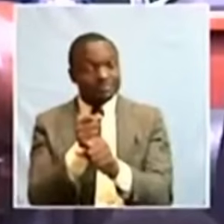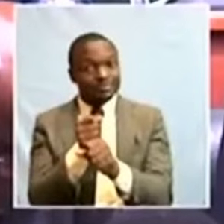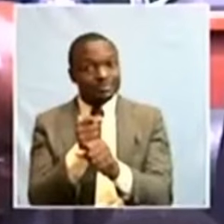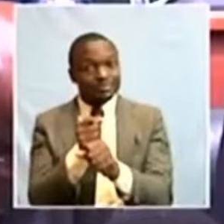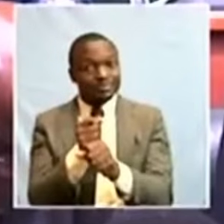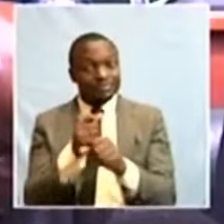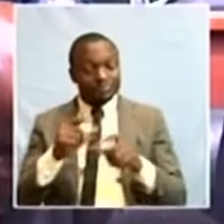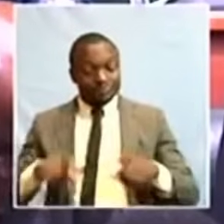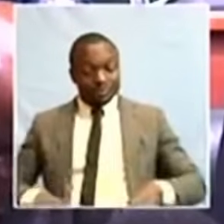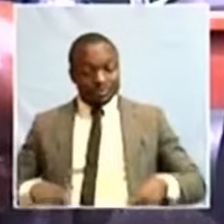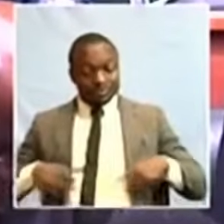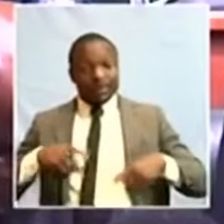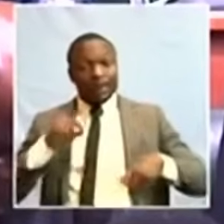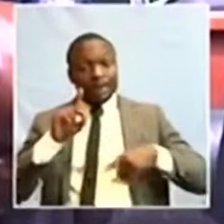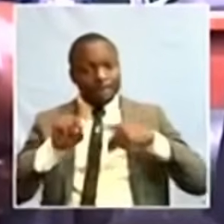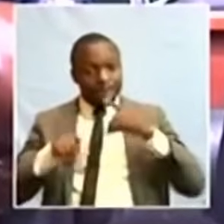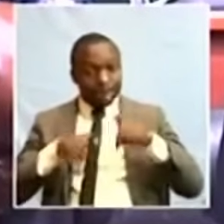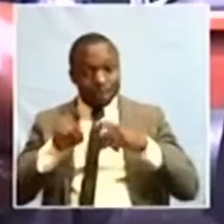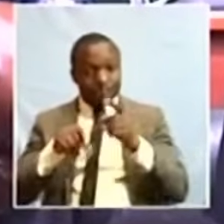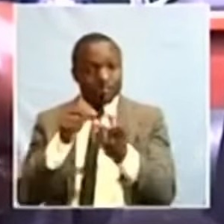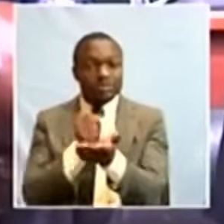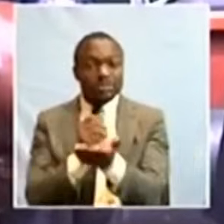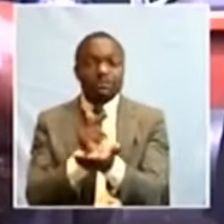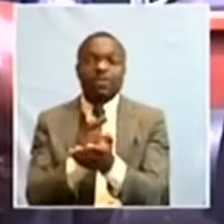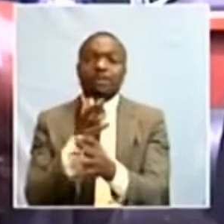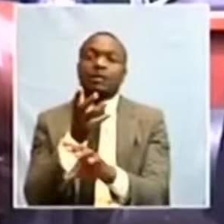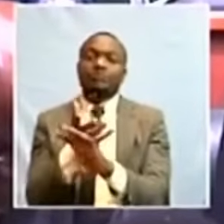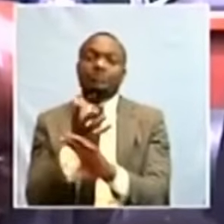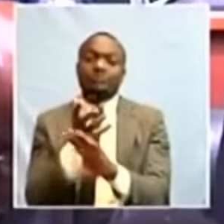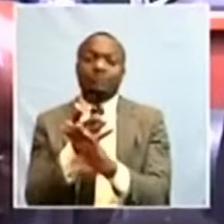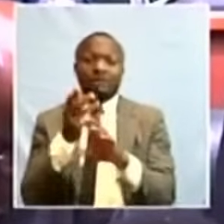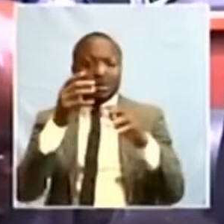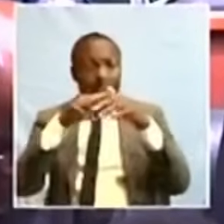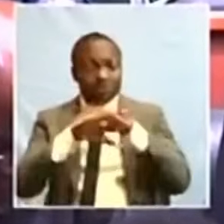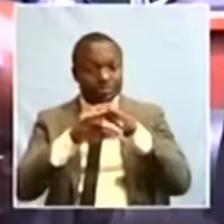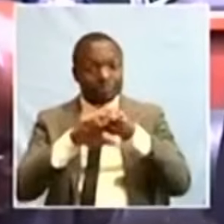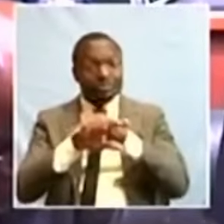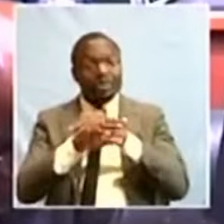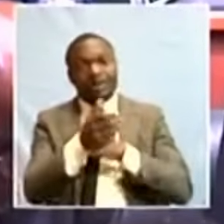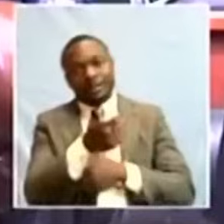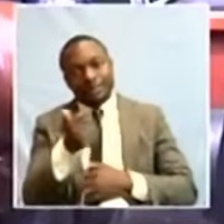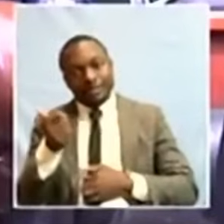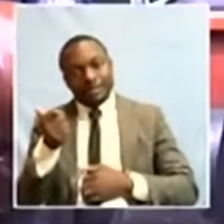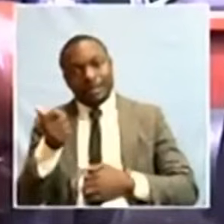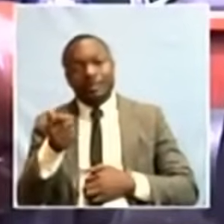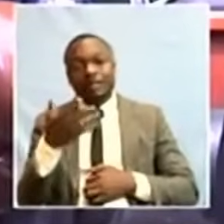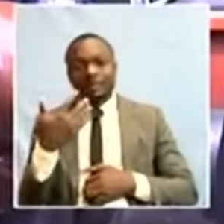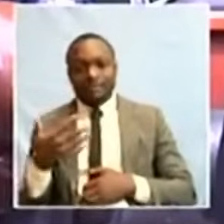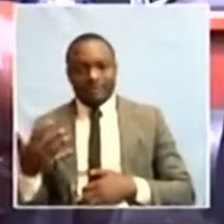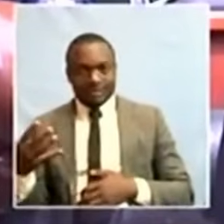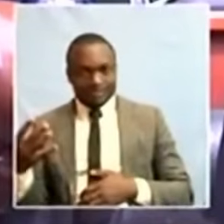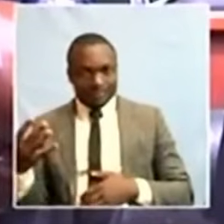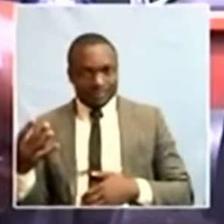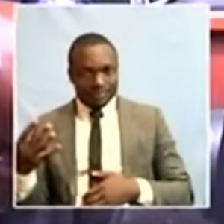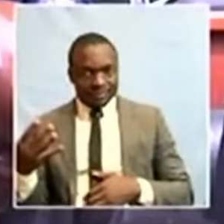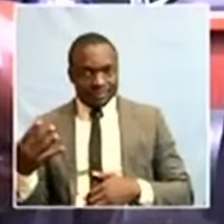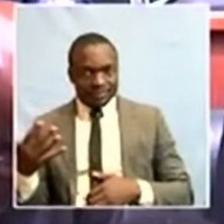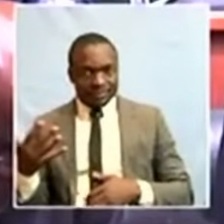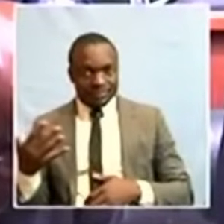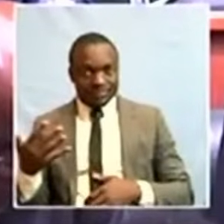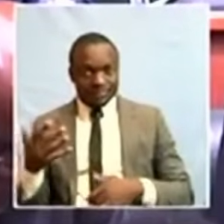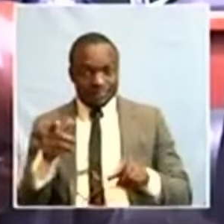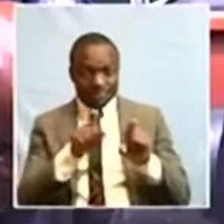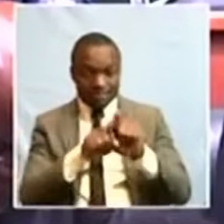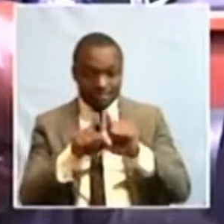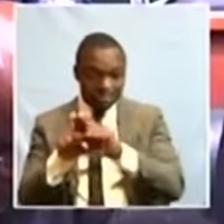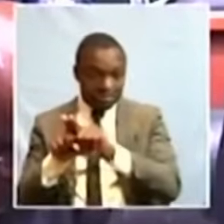the lives of the people of Sesheke very difficult to access certain amenities as well as